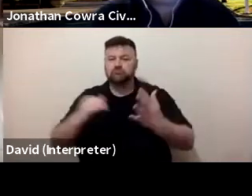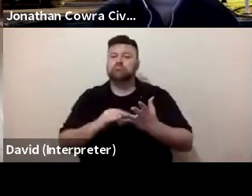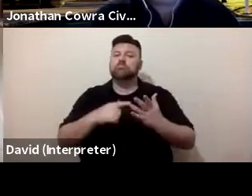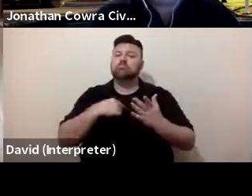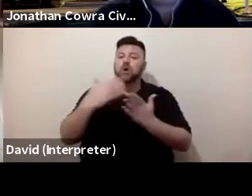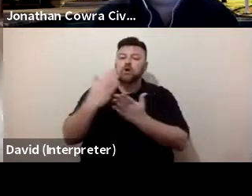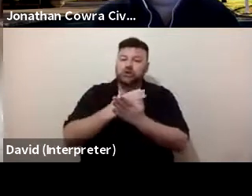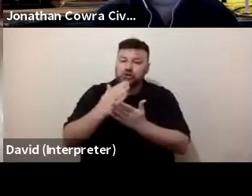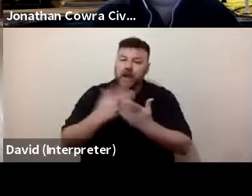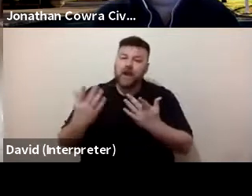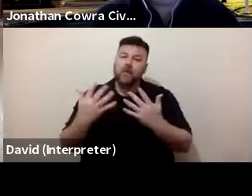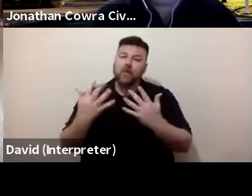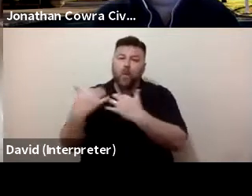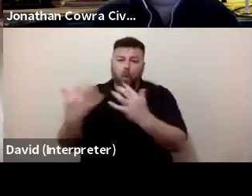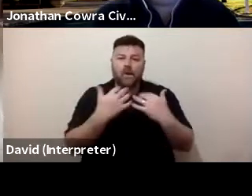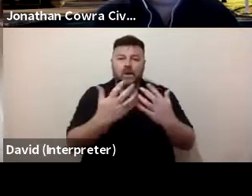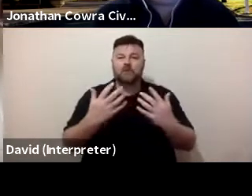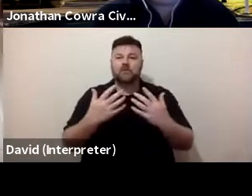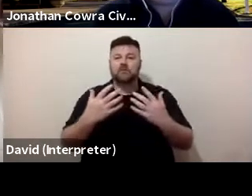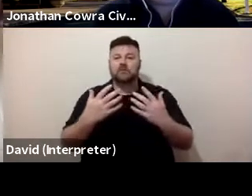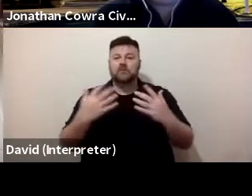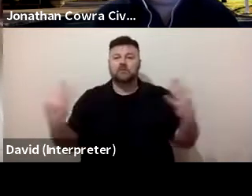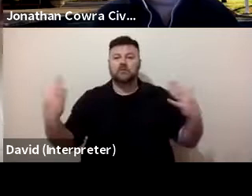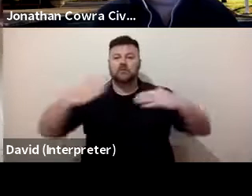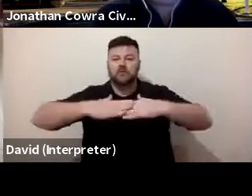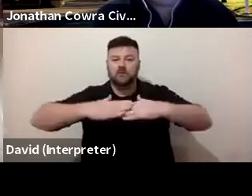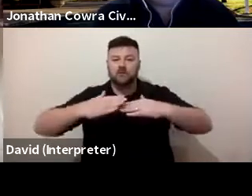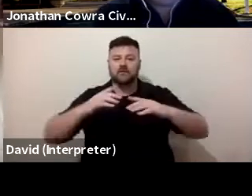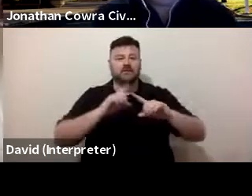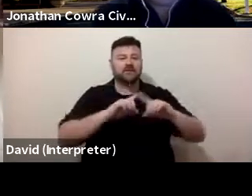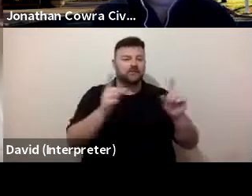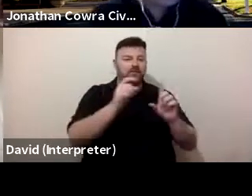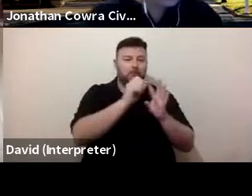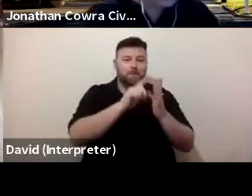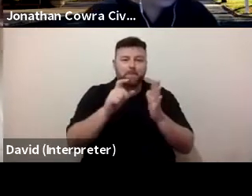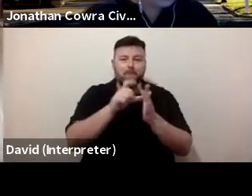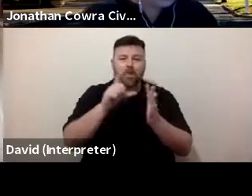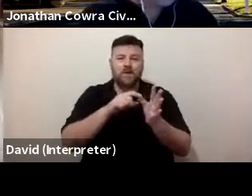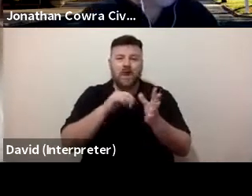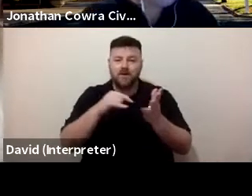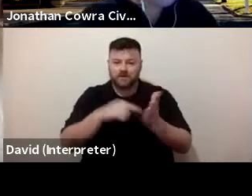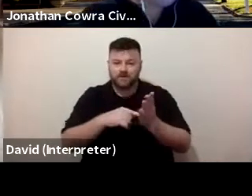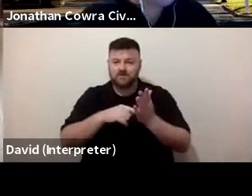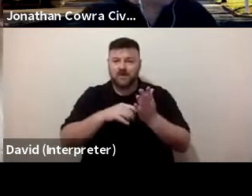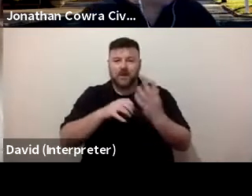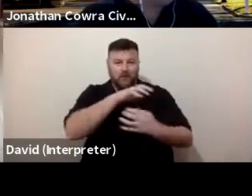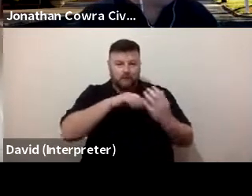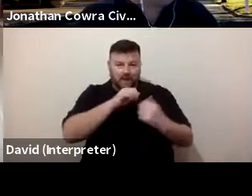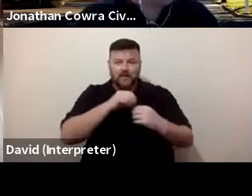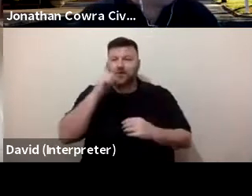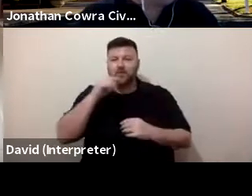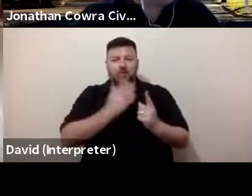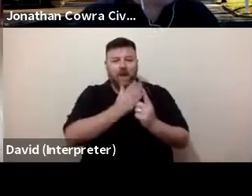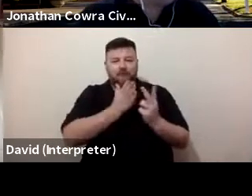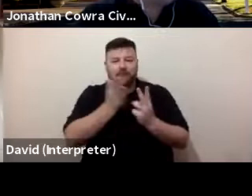audiences and cross-promoting across other podcasts and digital content platforms with First